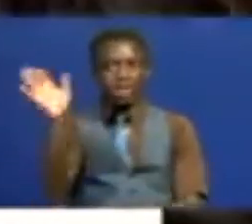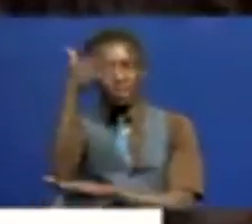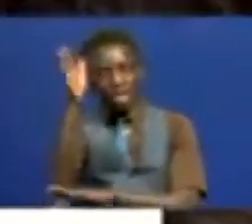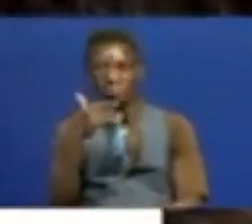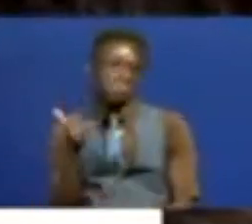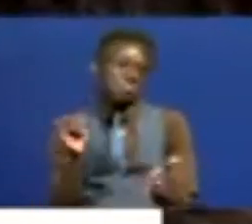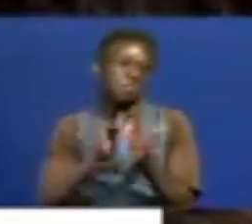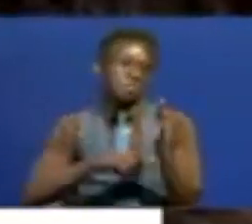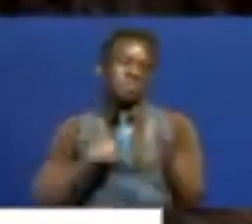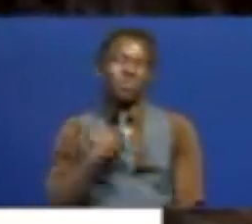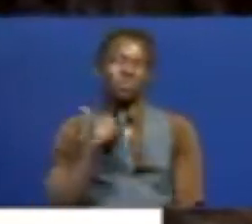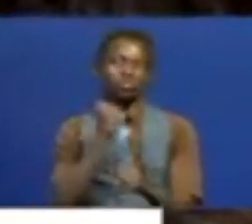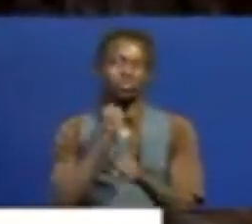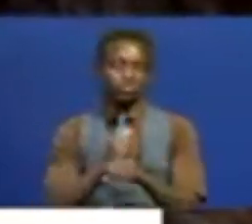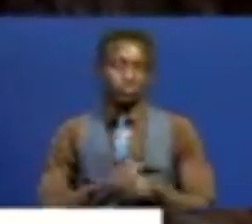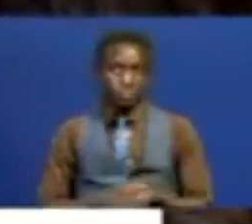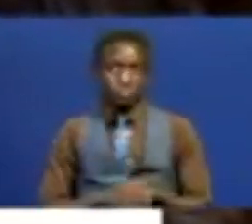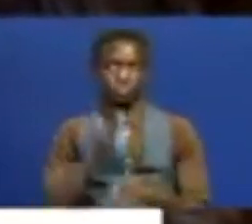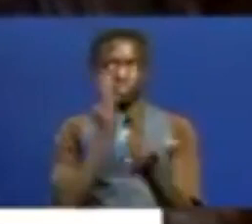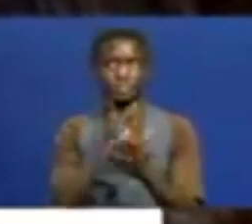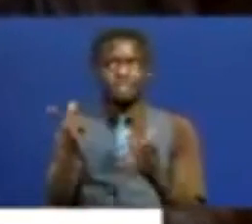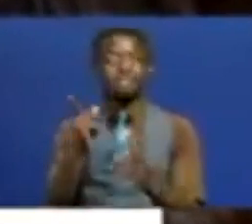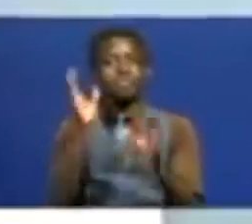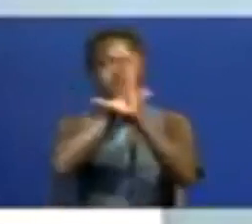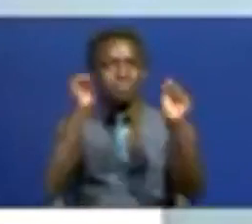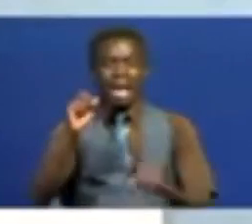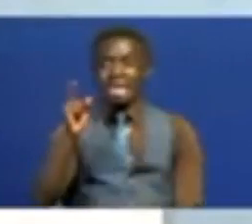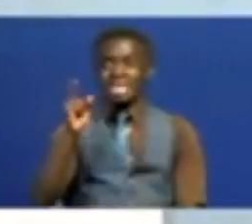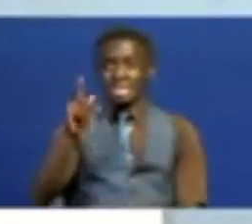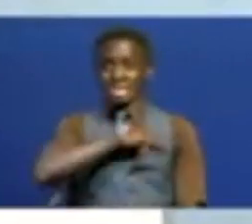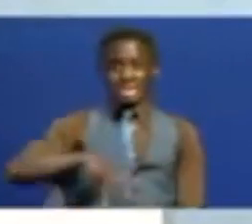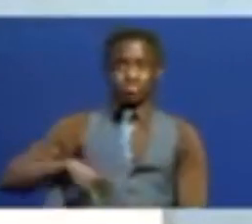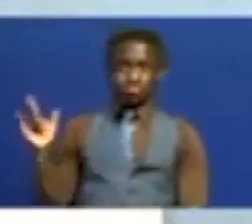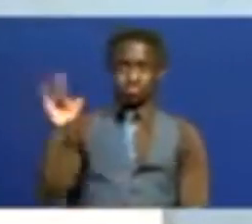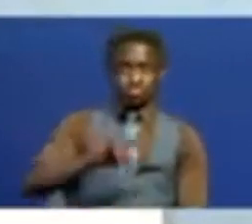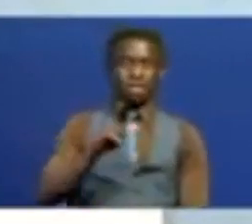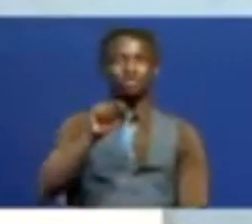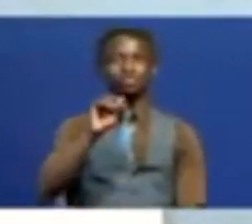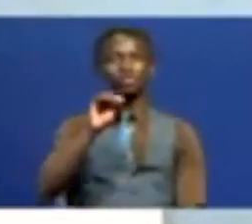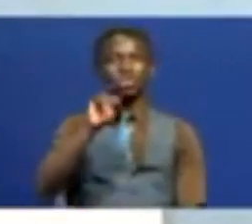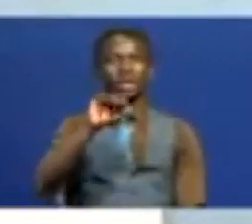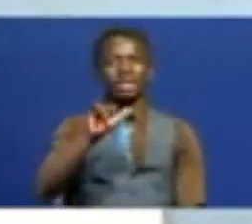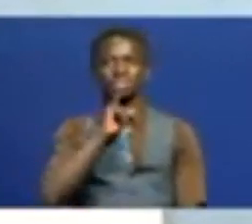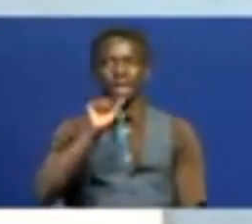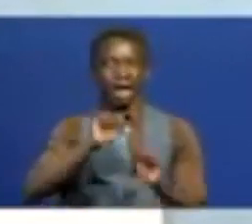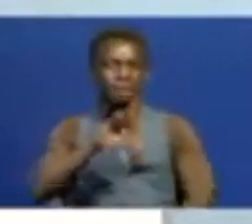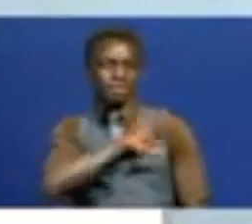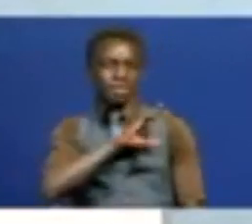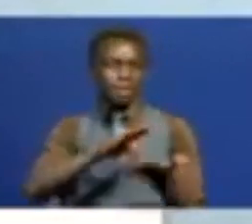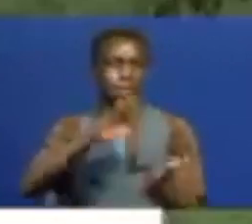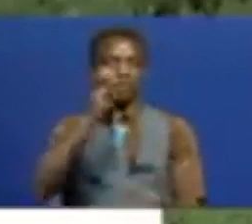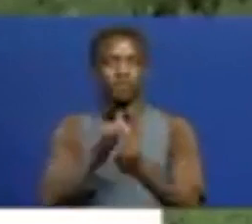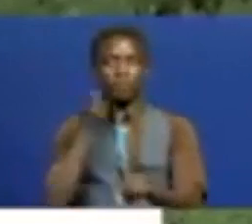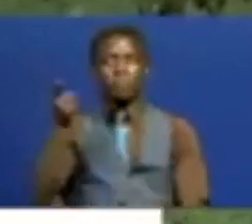do. Although the king's visit has elicited mixed reactions, Tony believes there is much to gain from this century-long